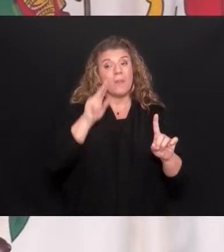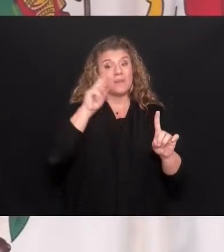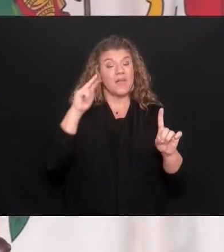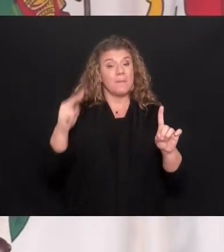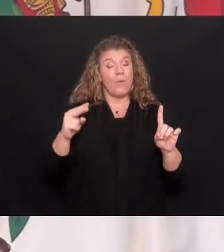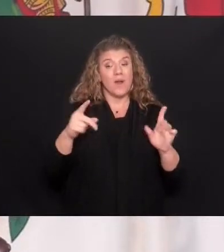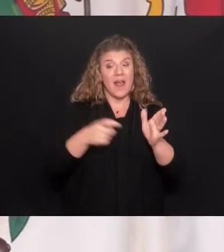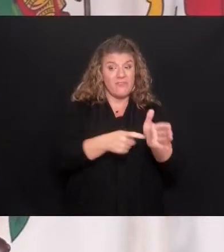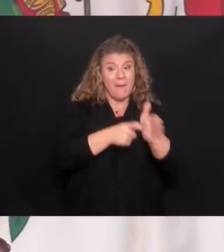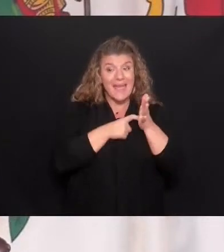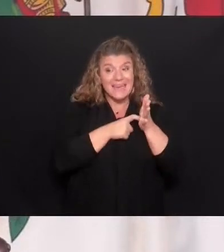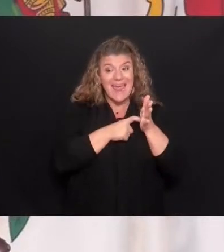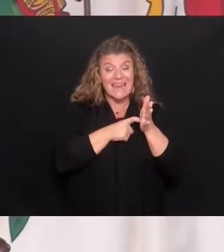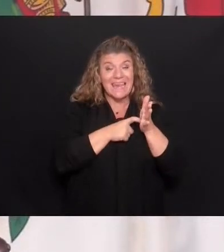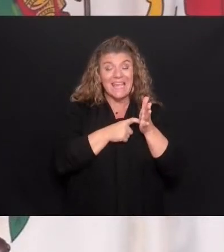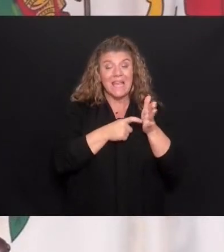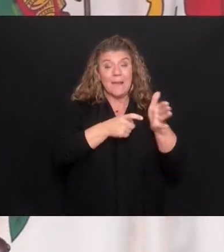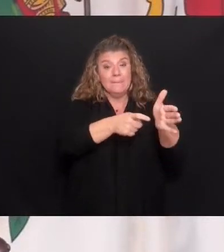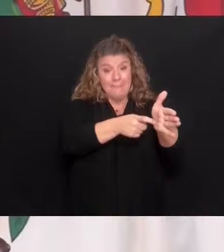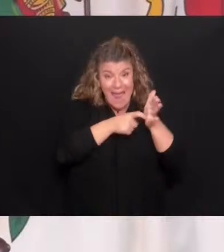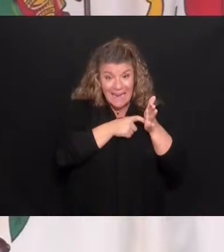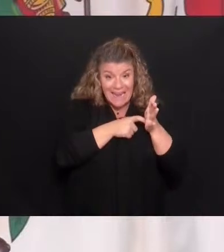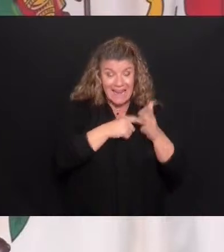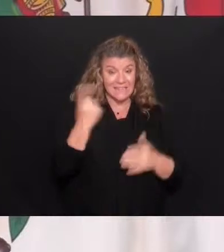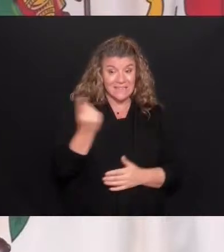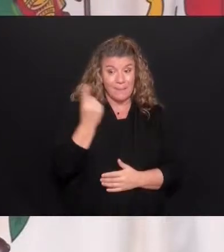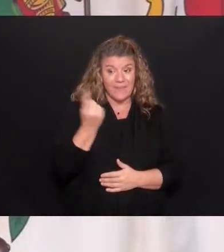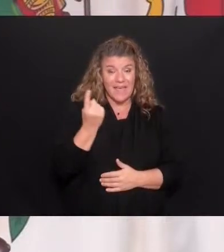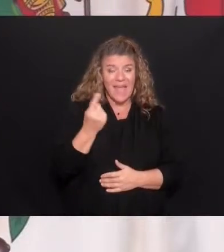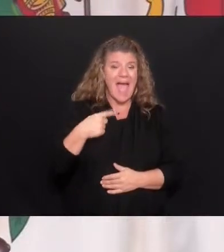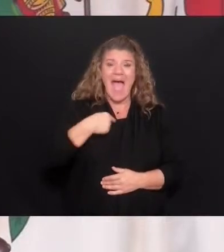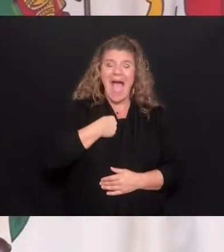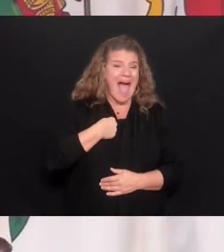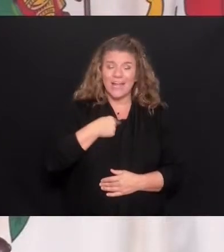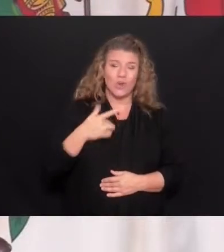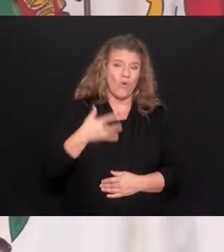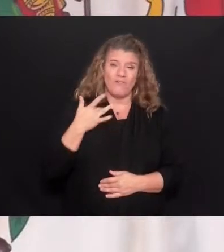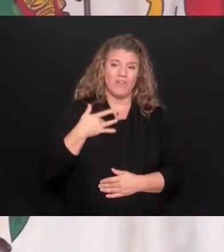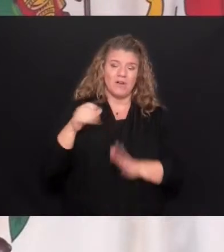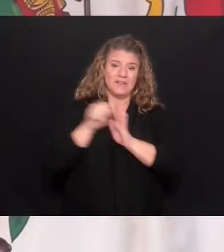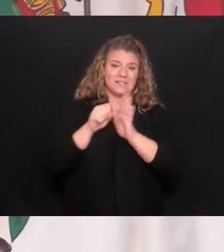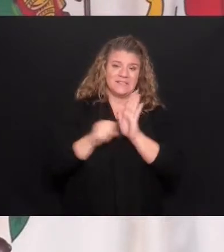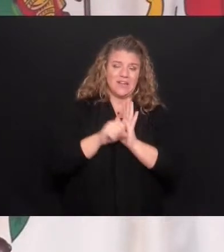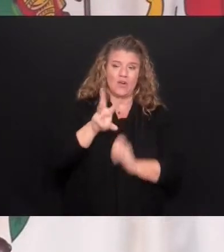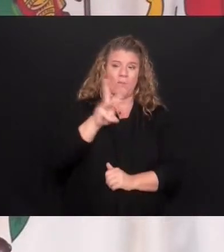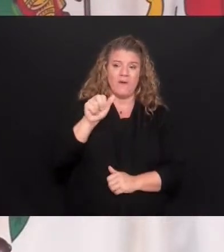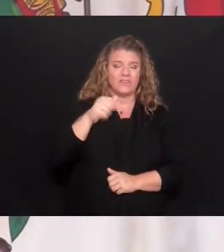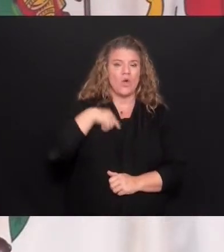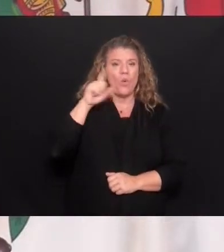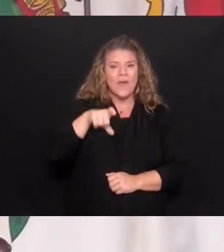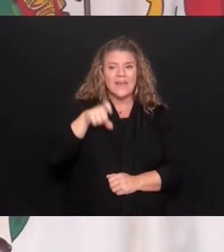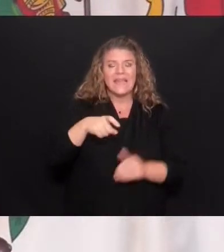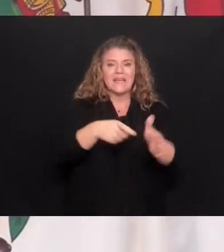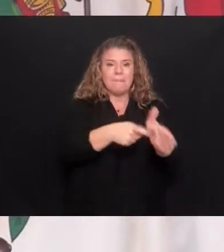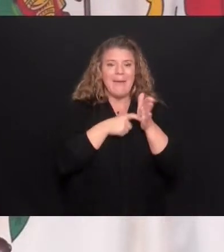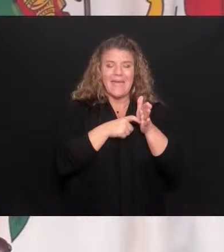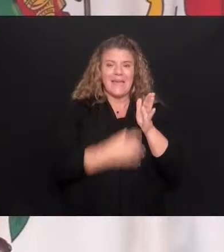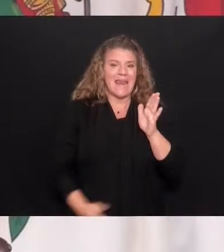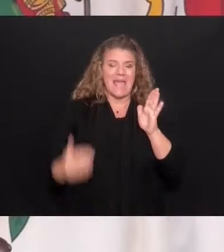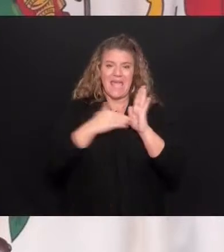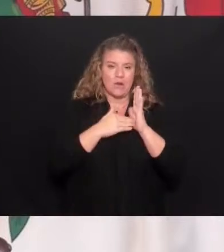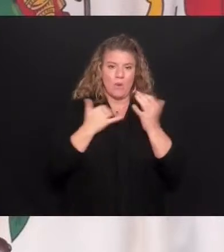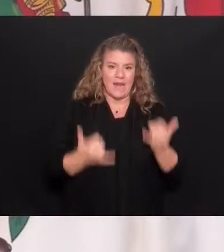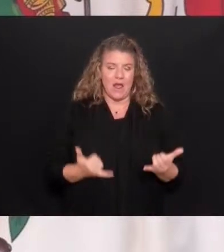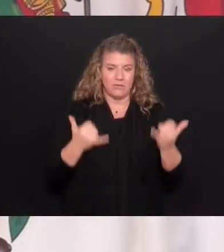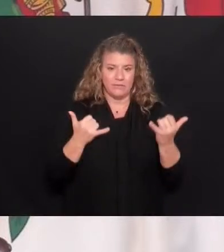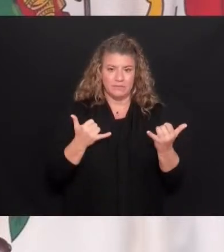of mandating something, I don't think in the state of West Virginia we need to start mandating again at this point in